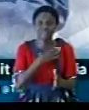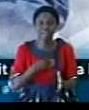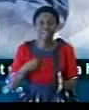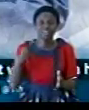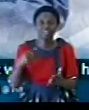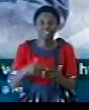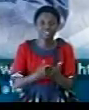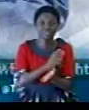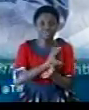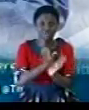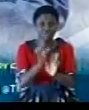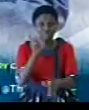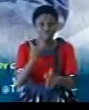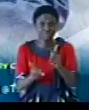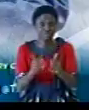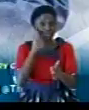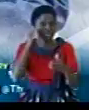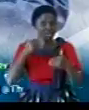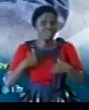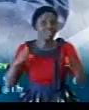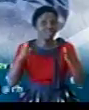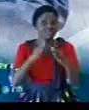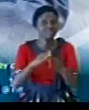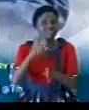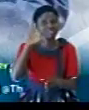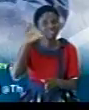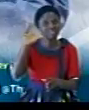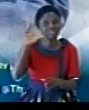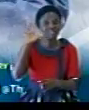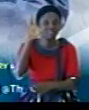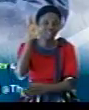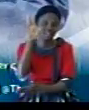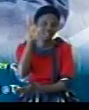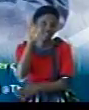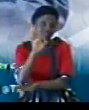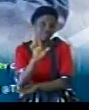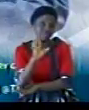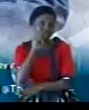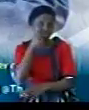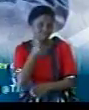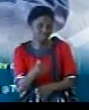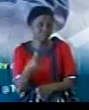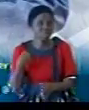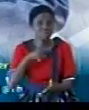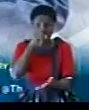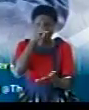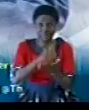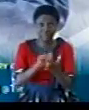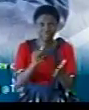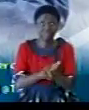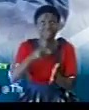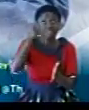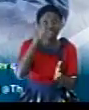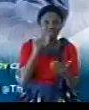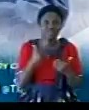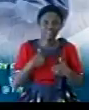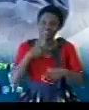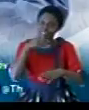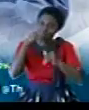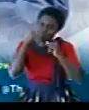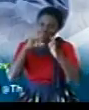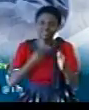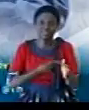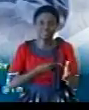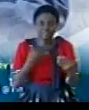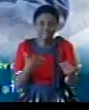down there on the road. We believe God Almighty has blessed us tonight. Let's rise up all over the world now and give God